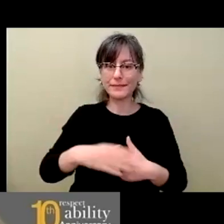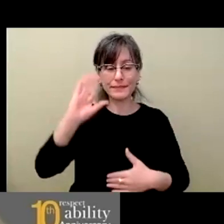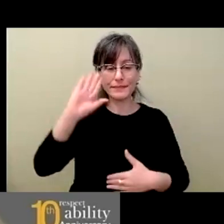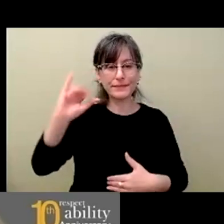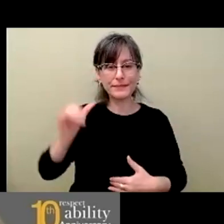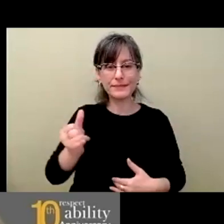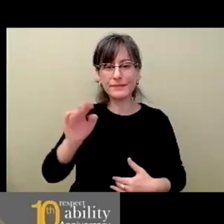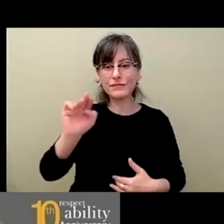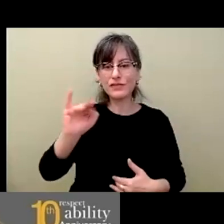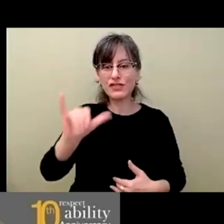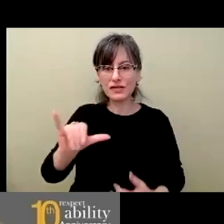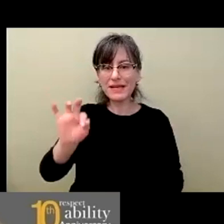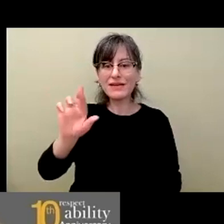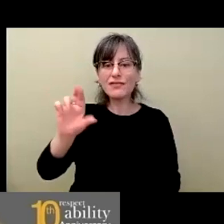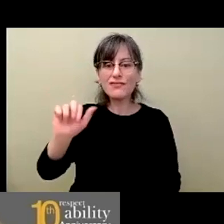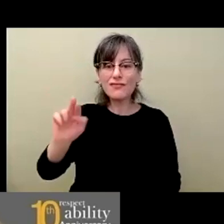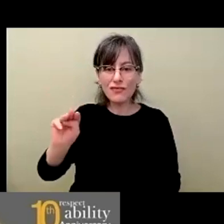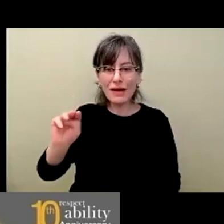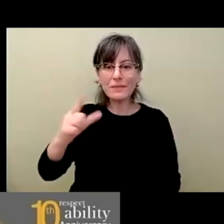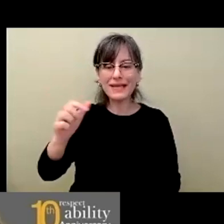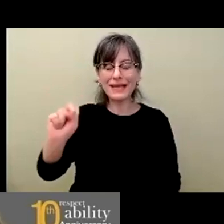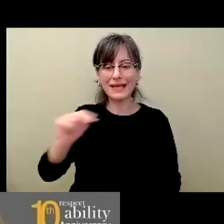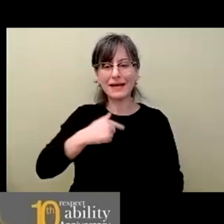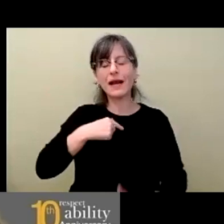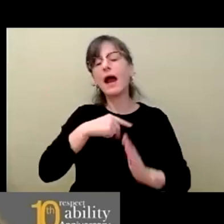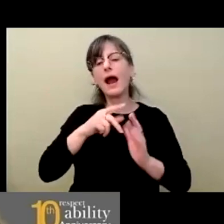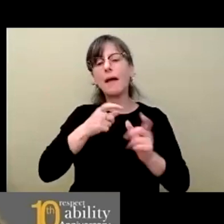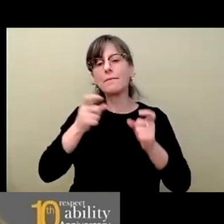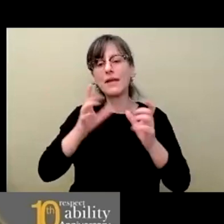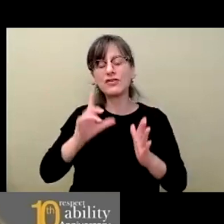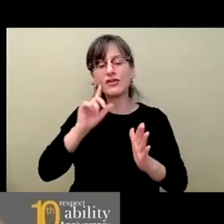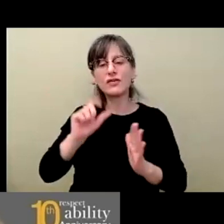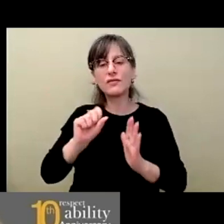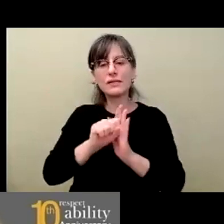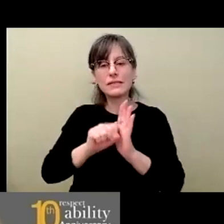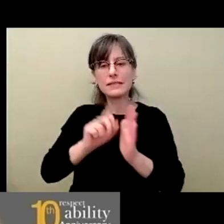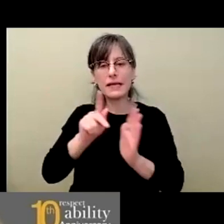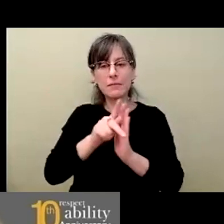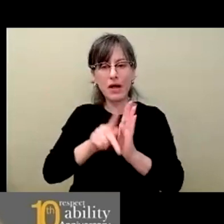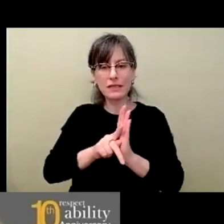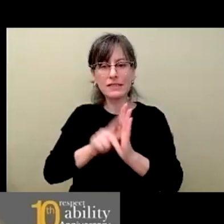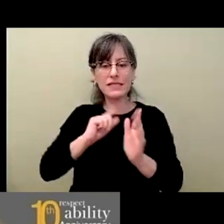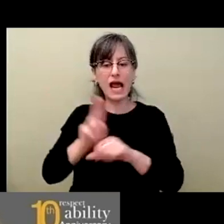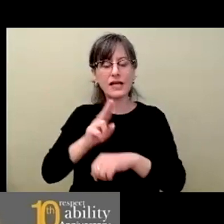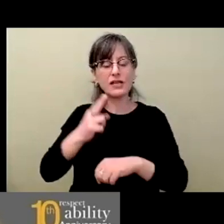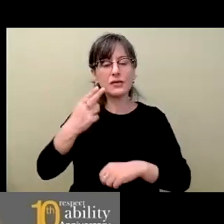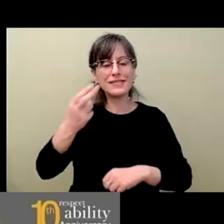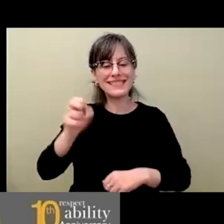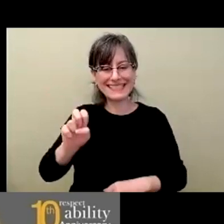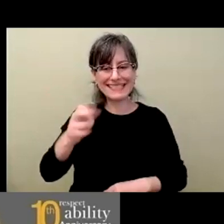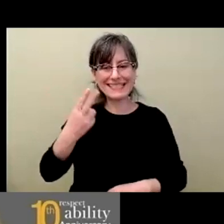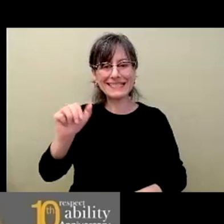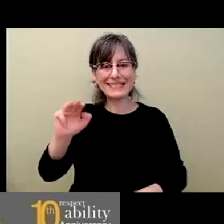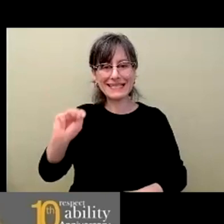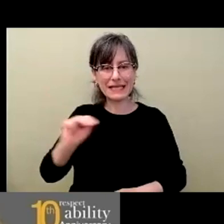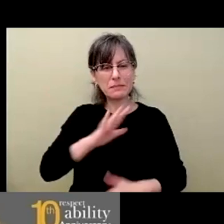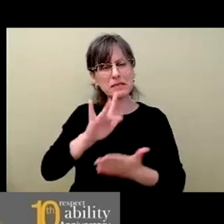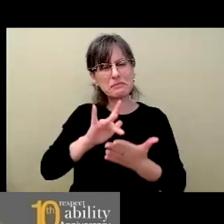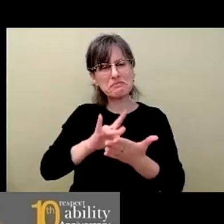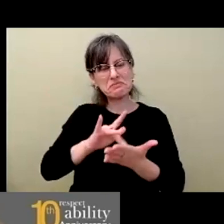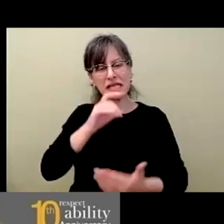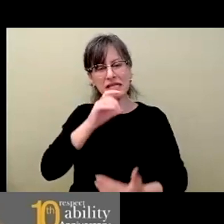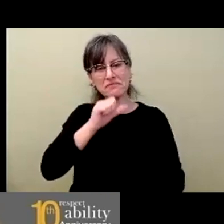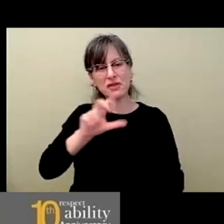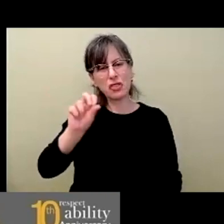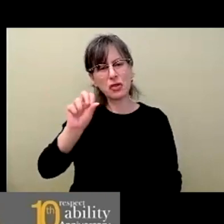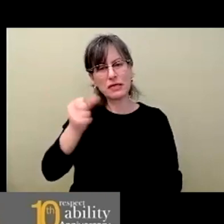Jimmy Fremgen. I am the Manager of State Policy here at RespectAbility. Pronouns are he, him, and I am a mid-30s white male